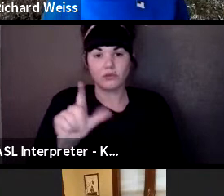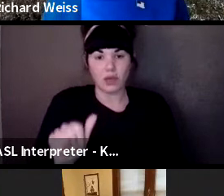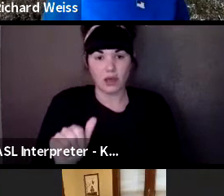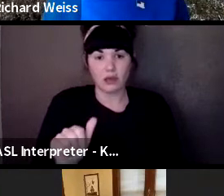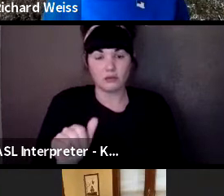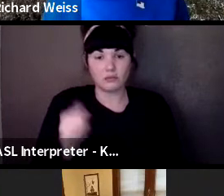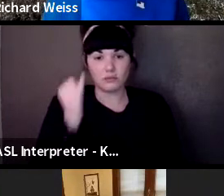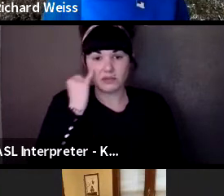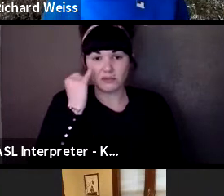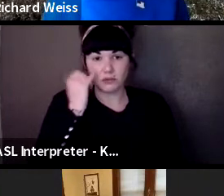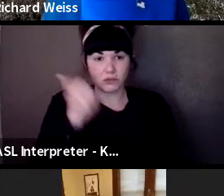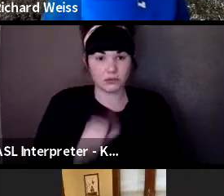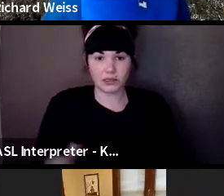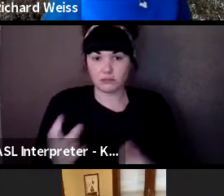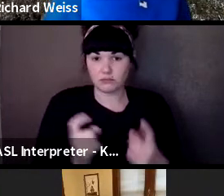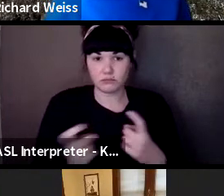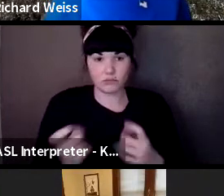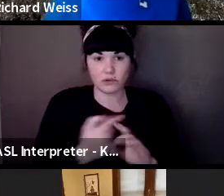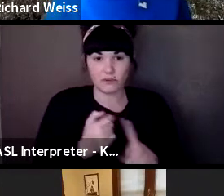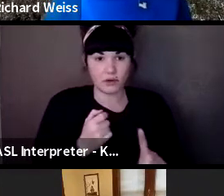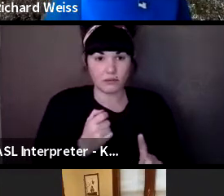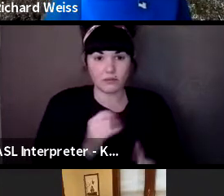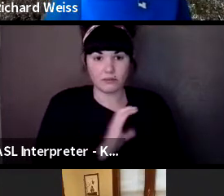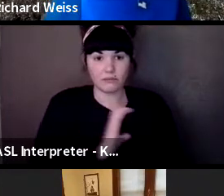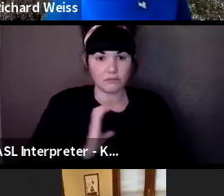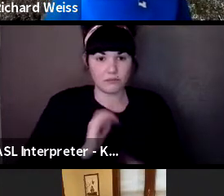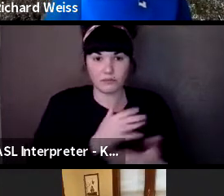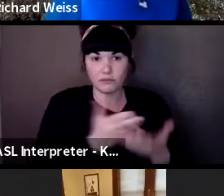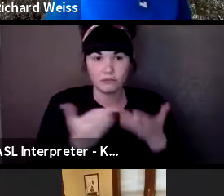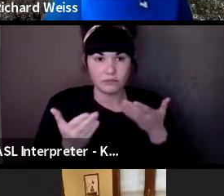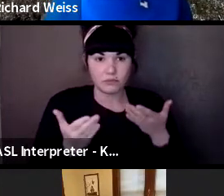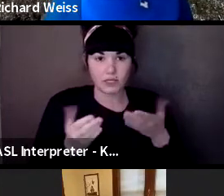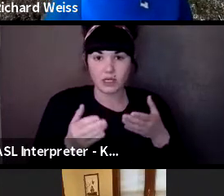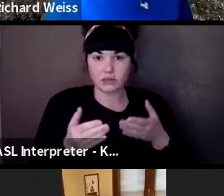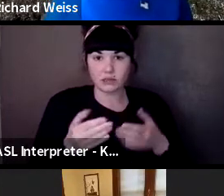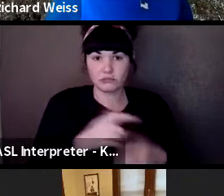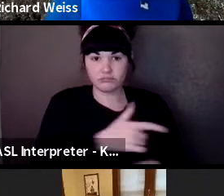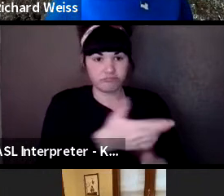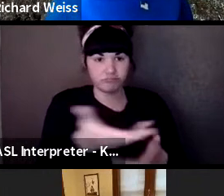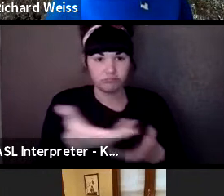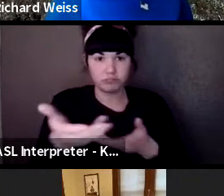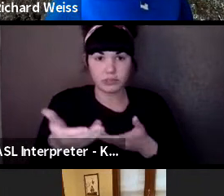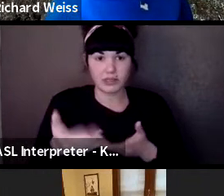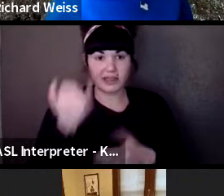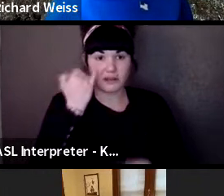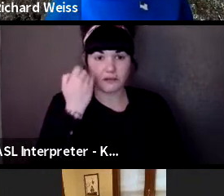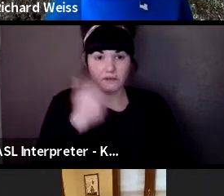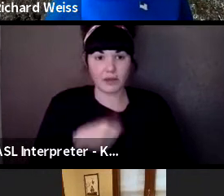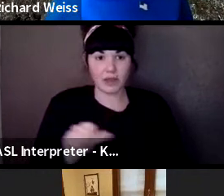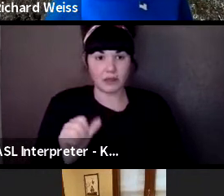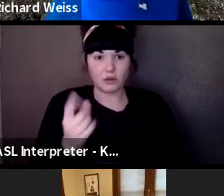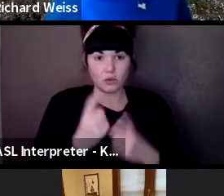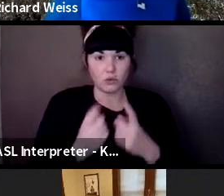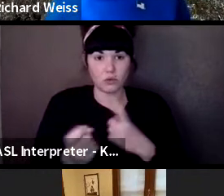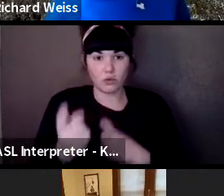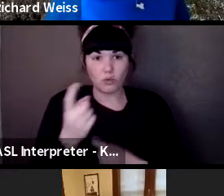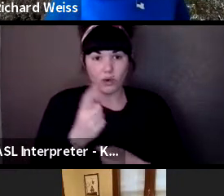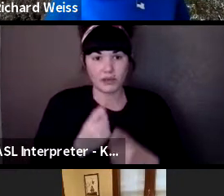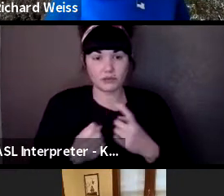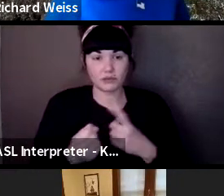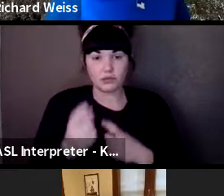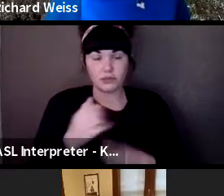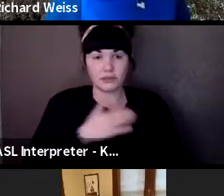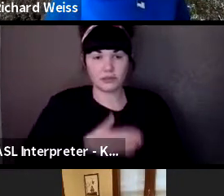at this time, and I see our chairs back. If there's any questions, let's please give Sarah the opportunity to do it, because you know she's doing a